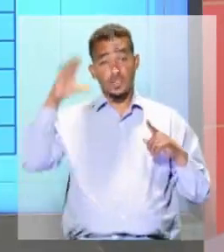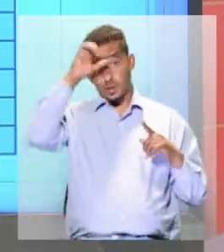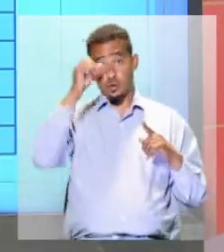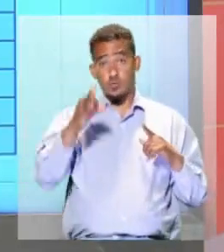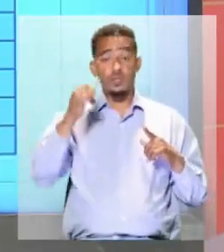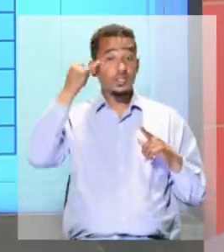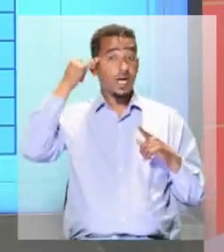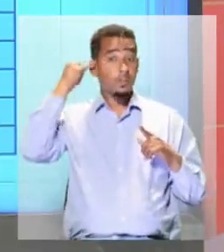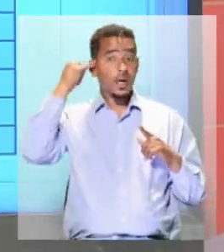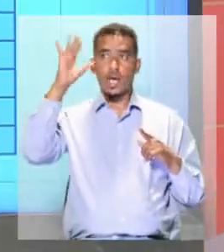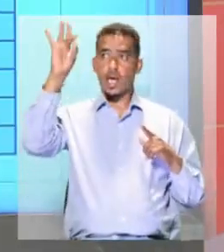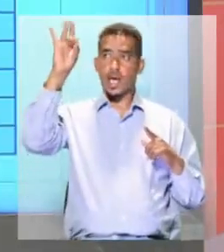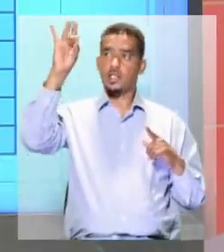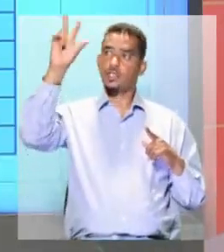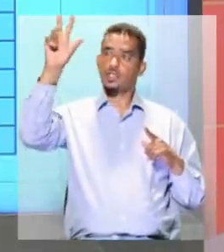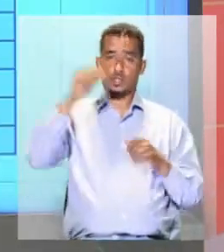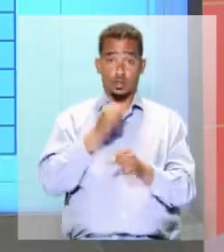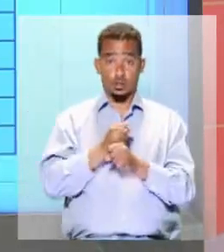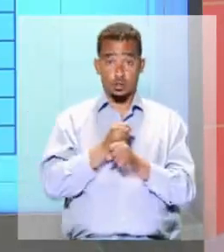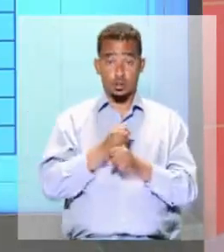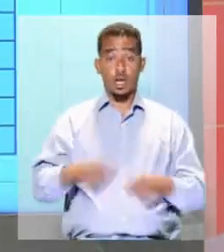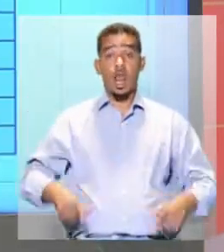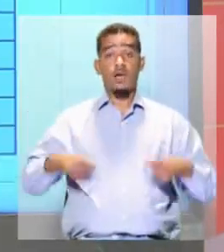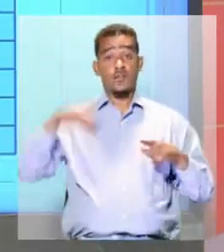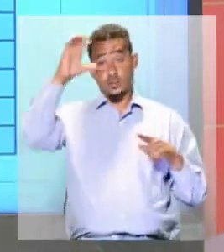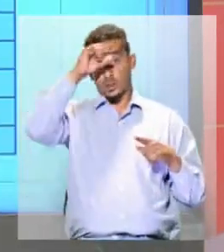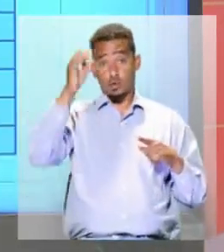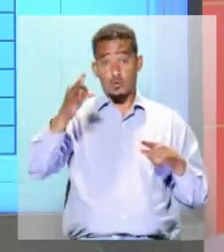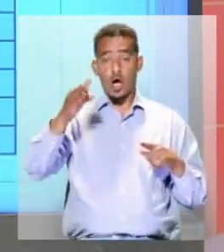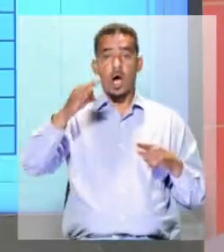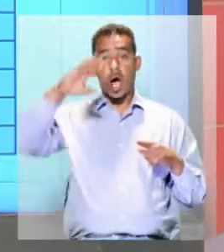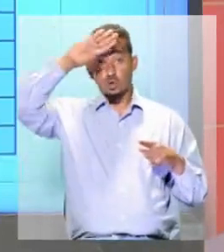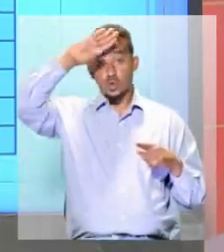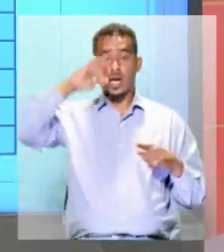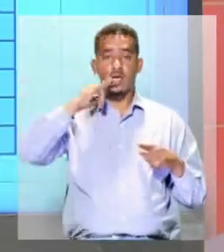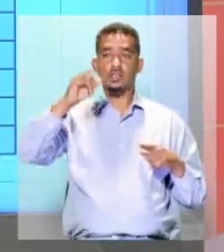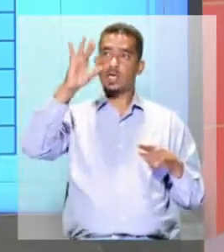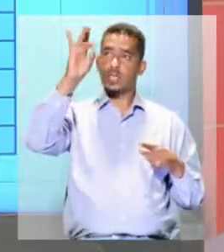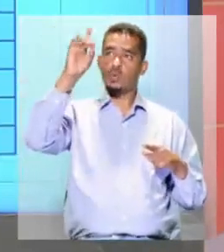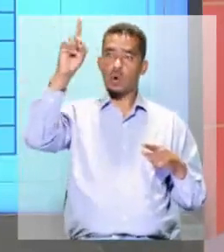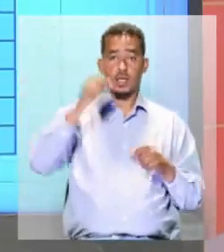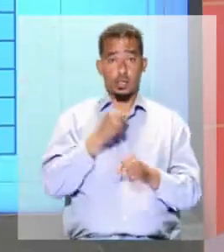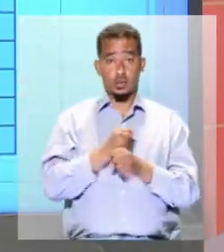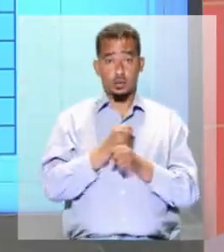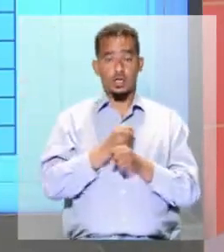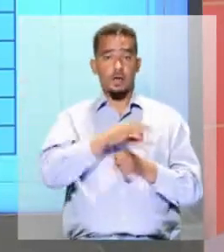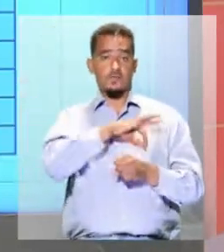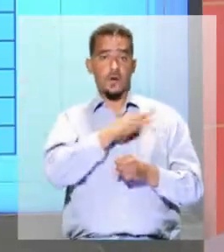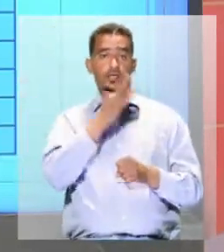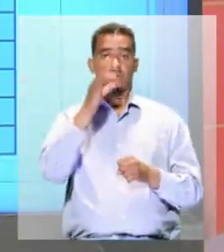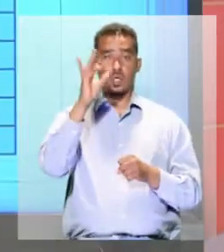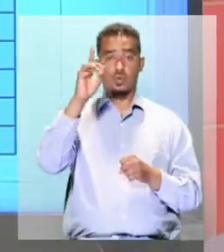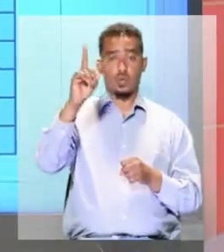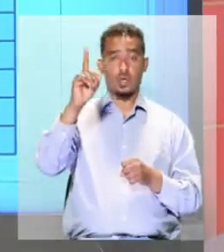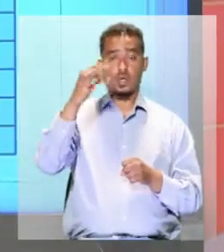of Japan is 83 years. The life expectancy of Australia, it is 81 years. France,